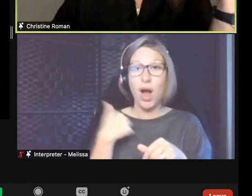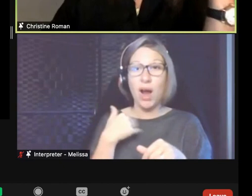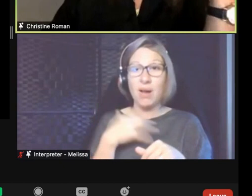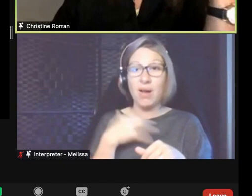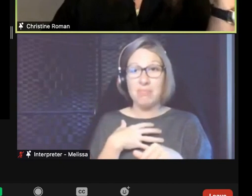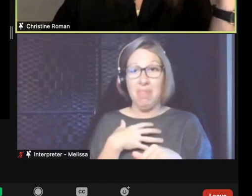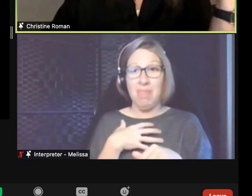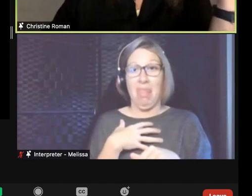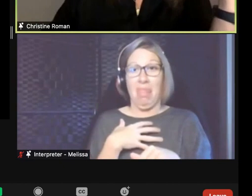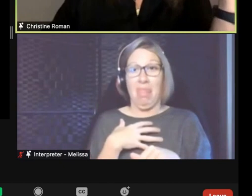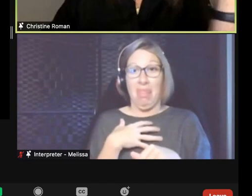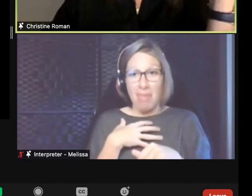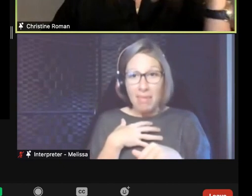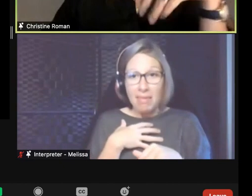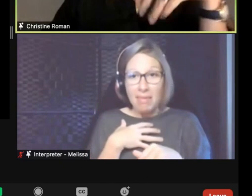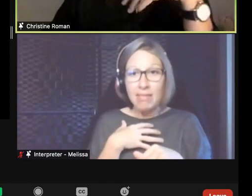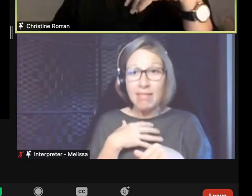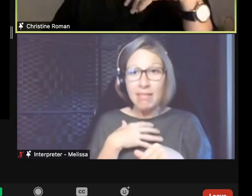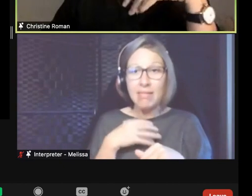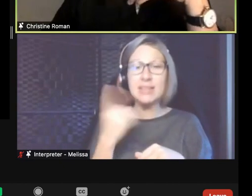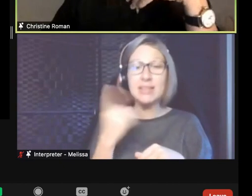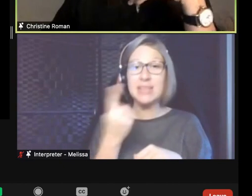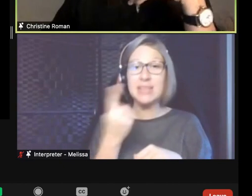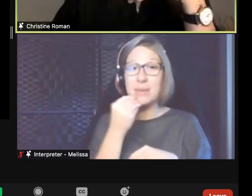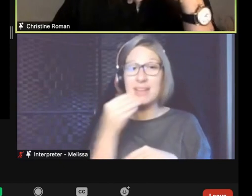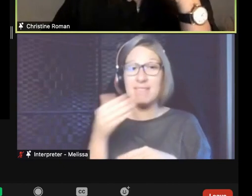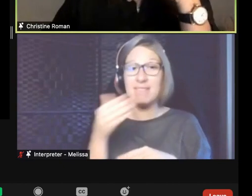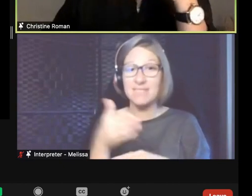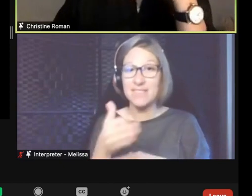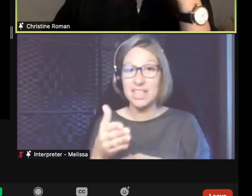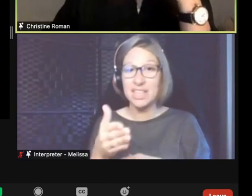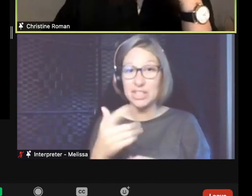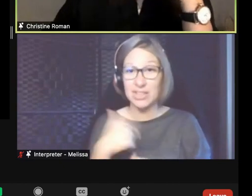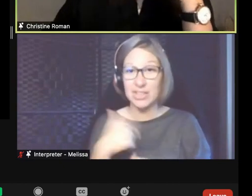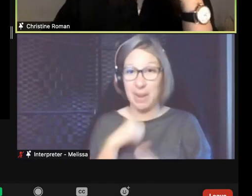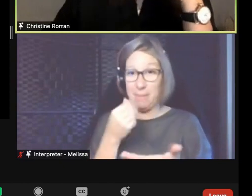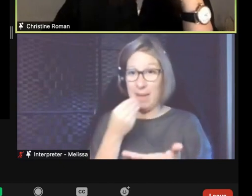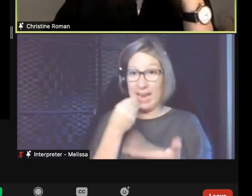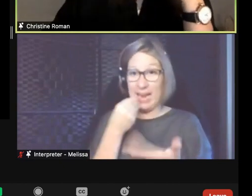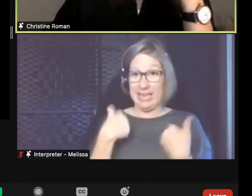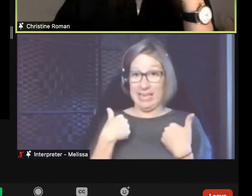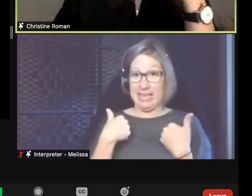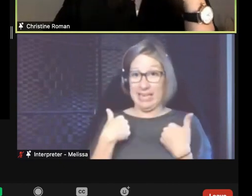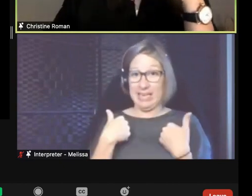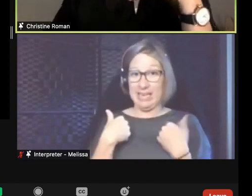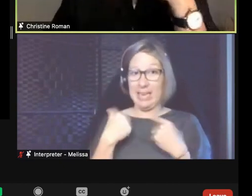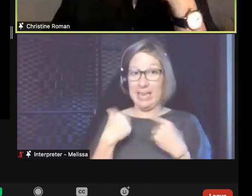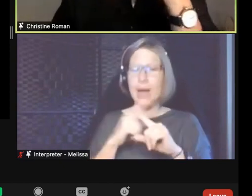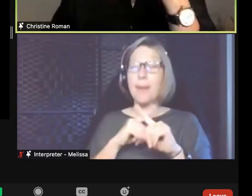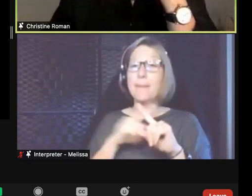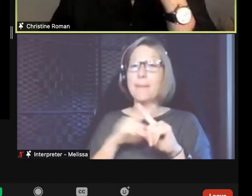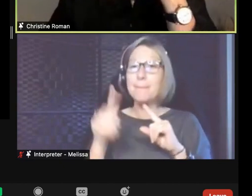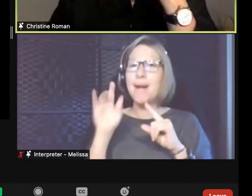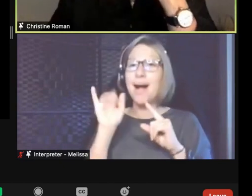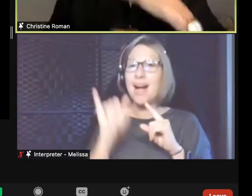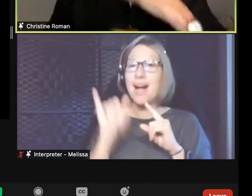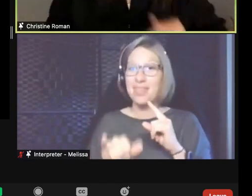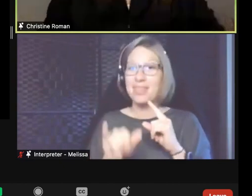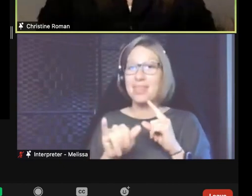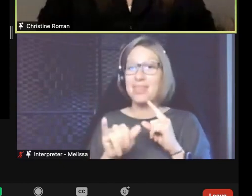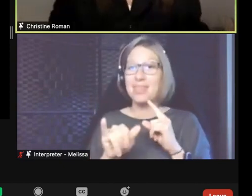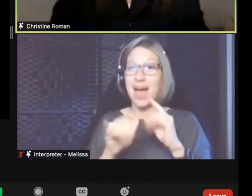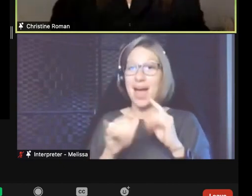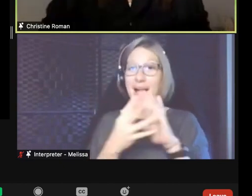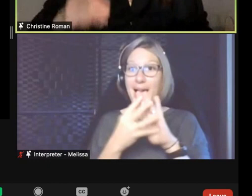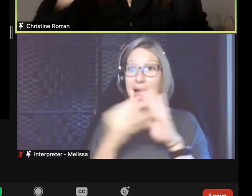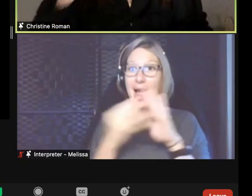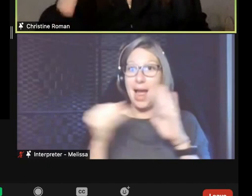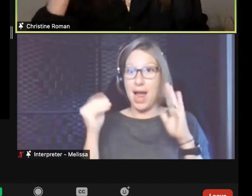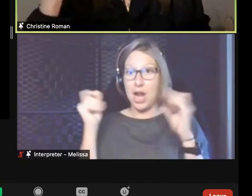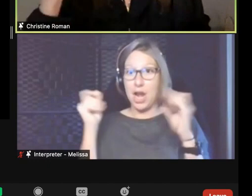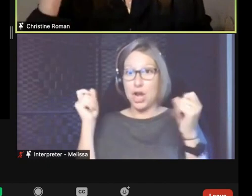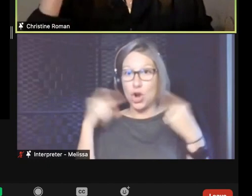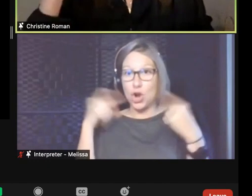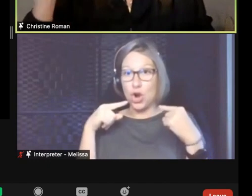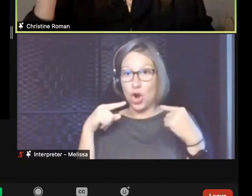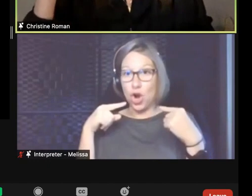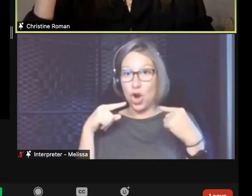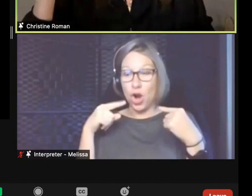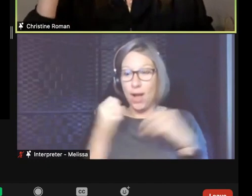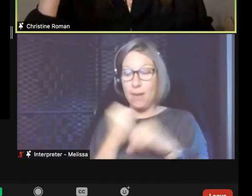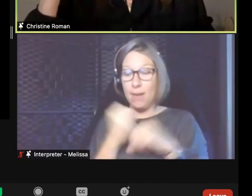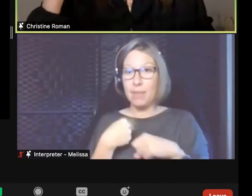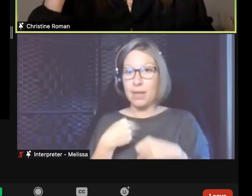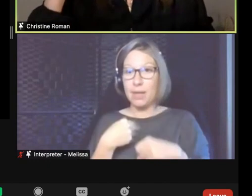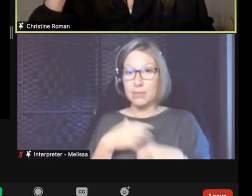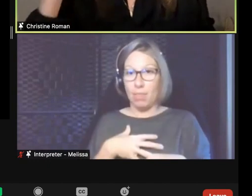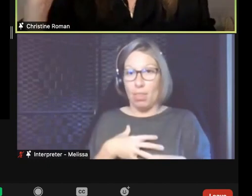not eating it, never will, but my mirror neurons put me in that position, right? Mirror neurons are initiated by the